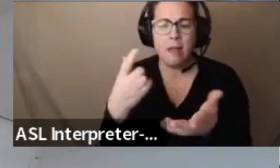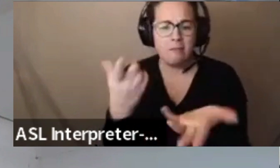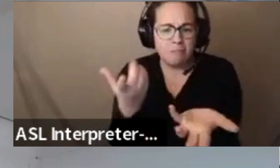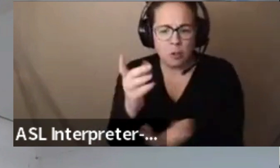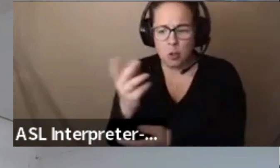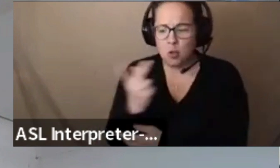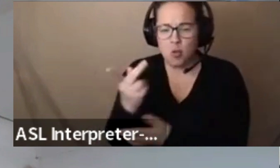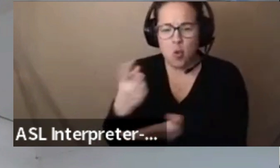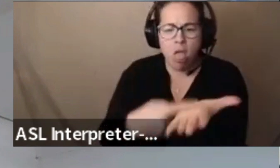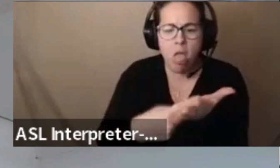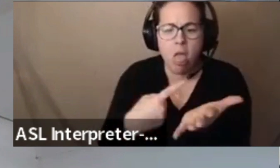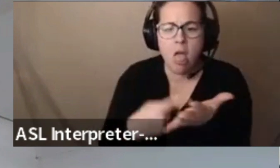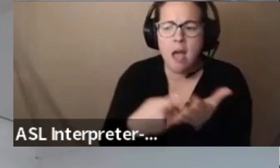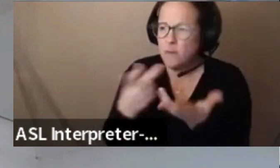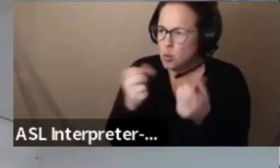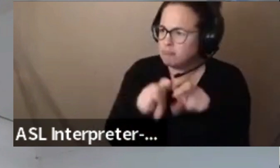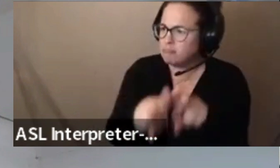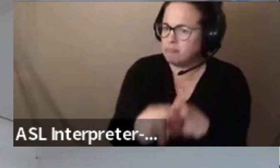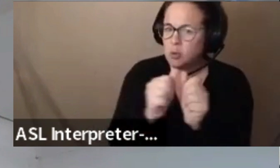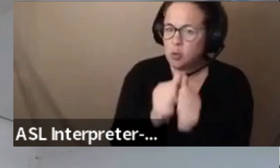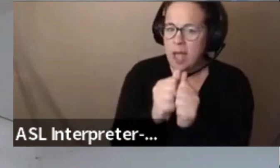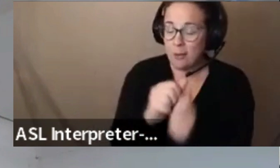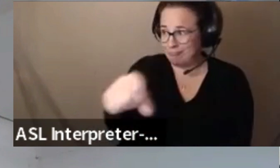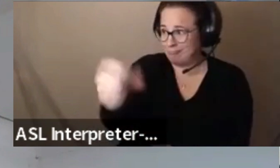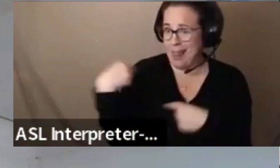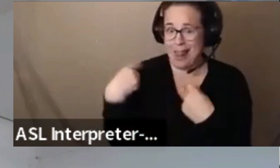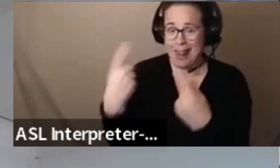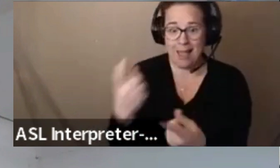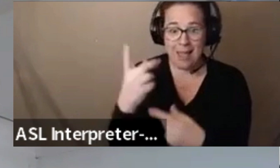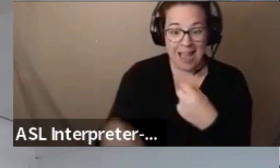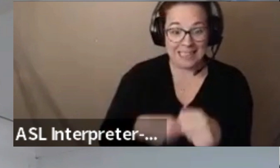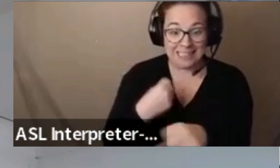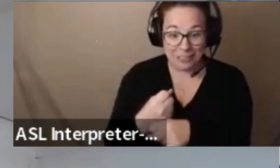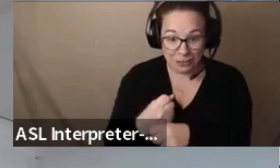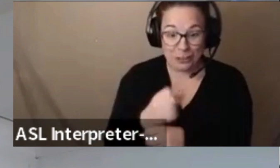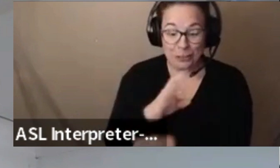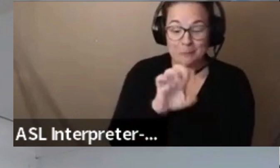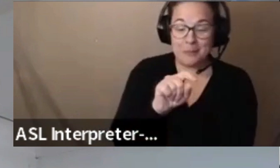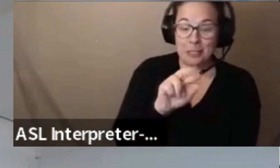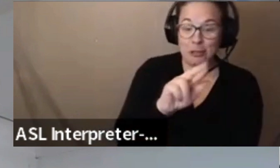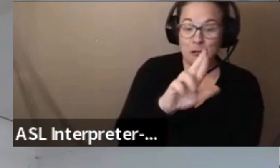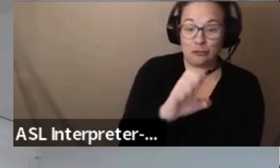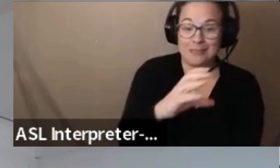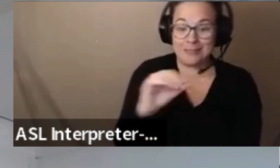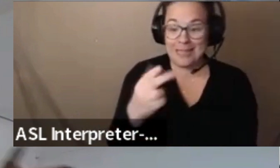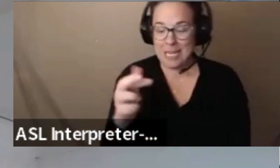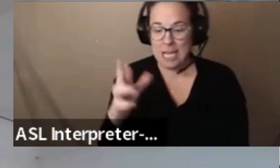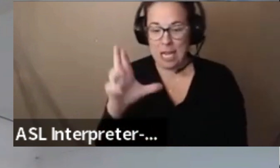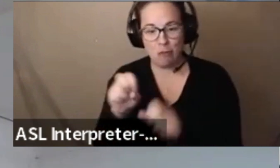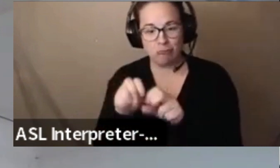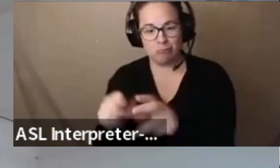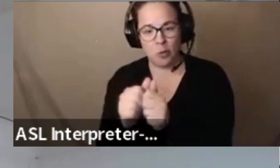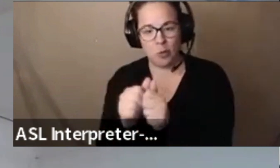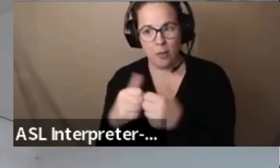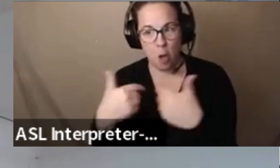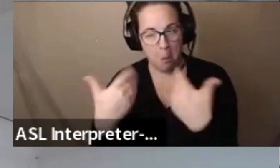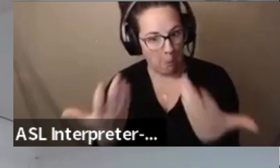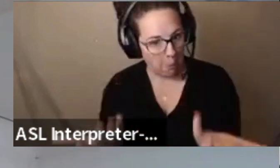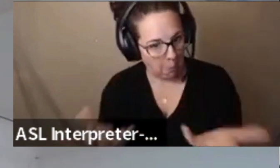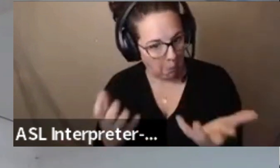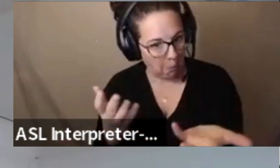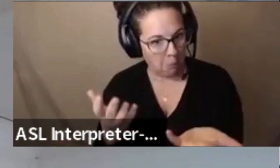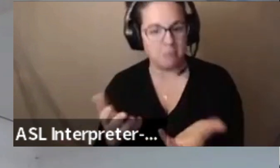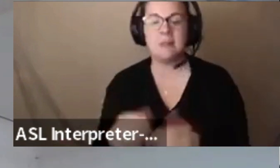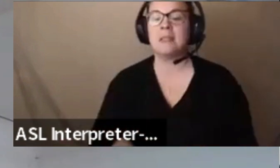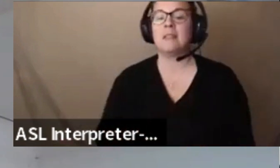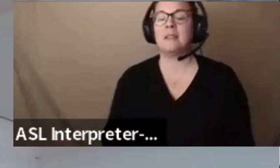so there's a lot of layers going on in there, a lot of different impulses. As you can see, I can interpret those three plays